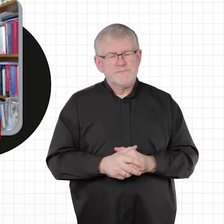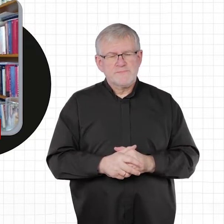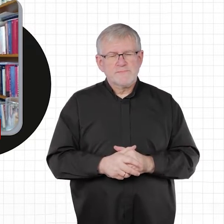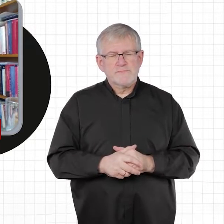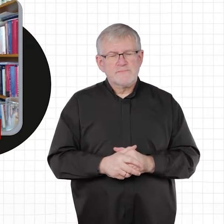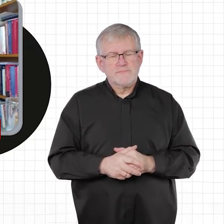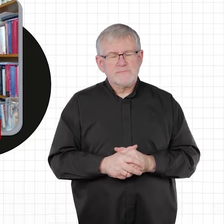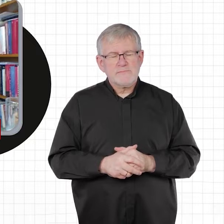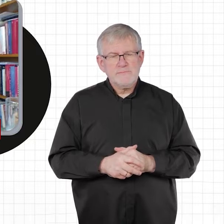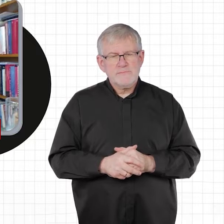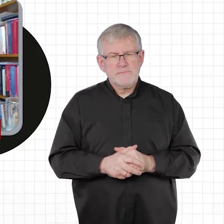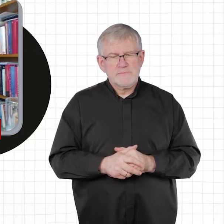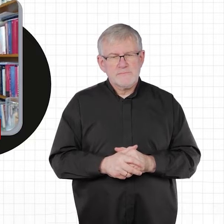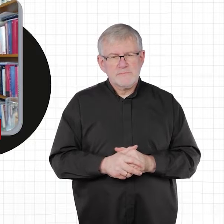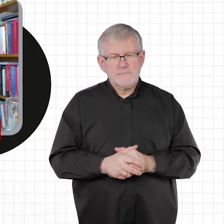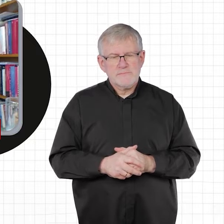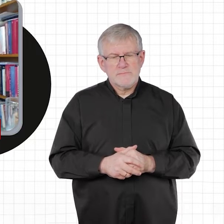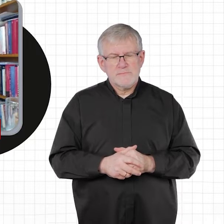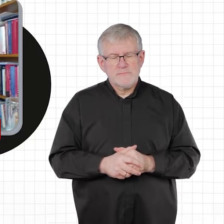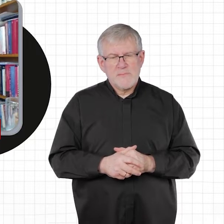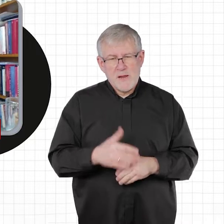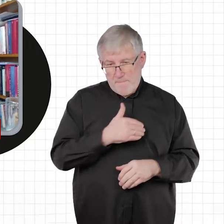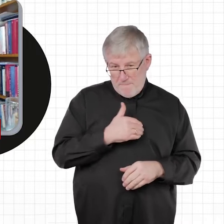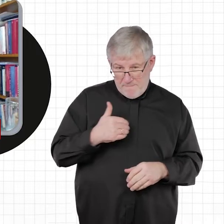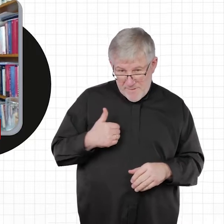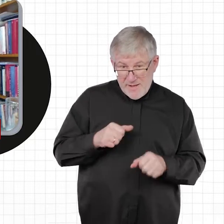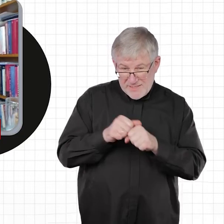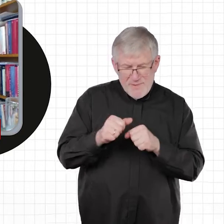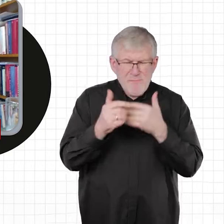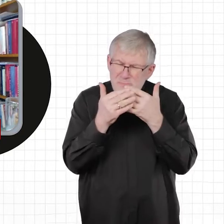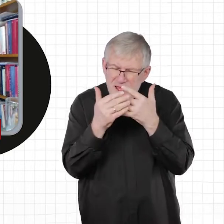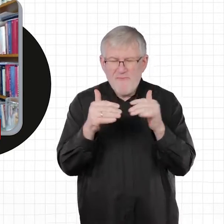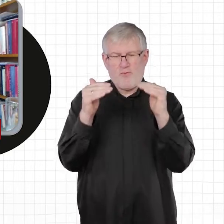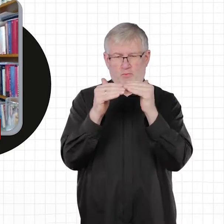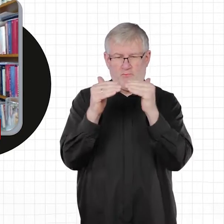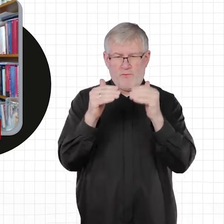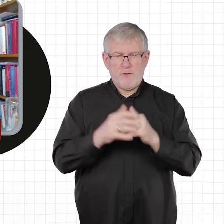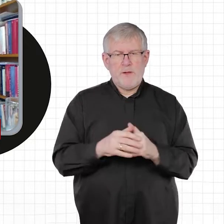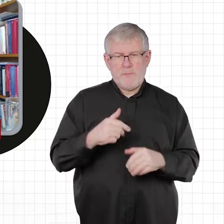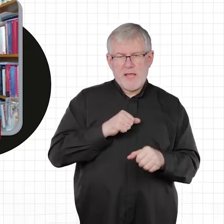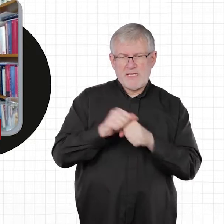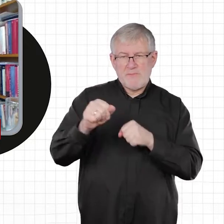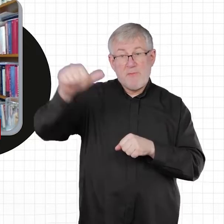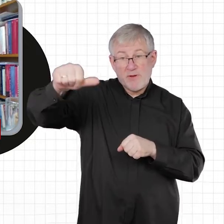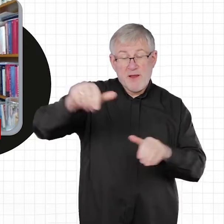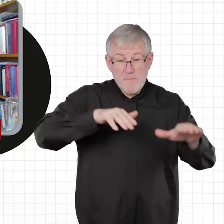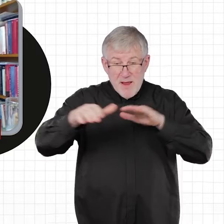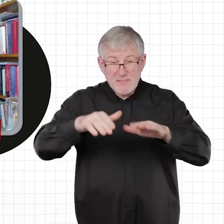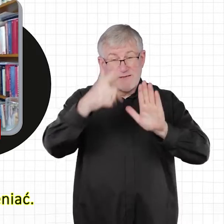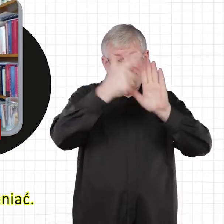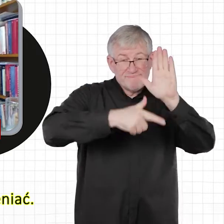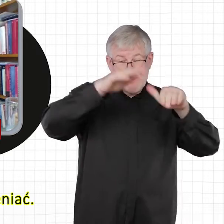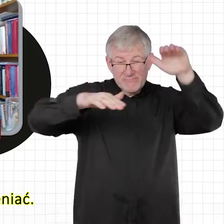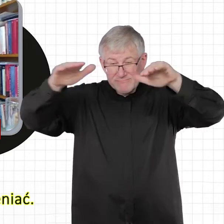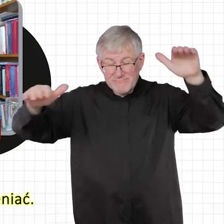the girls for being polite and boys for being tough, not crying? All these things, we're supposed to